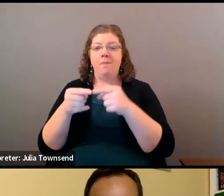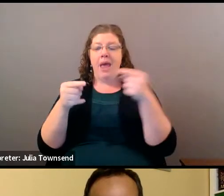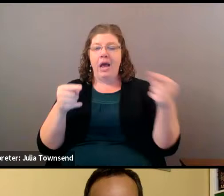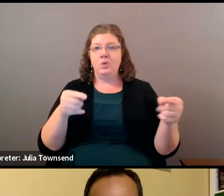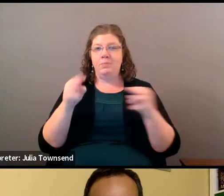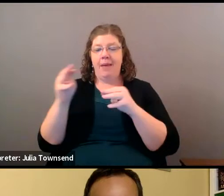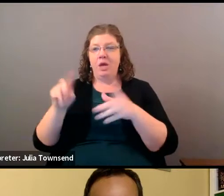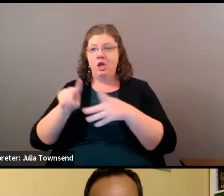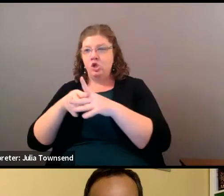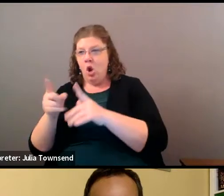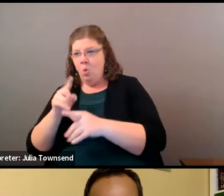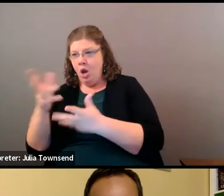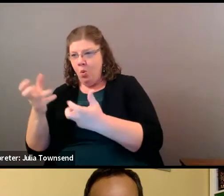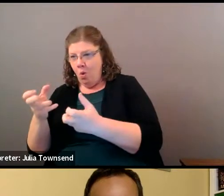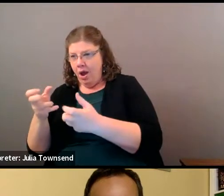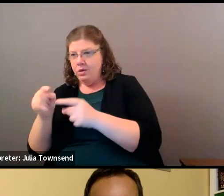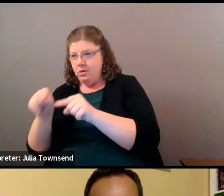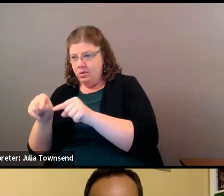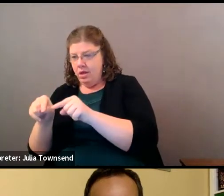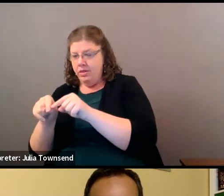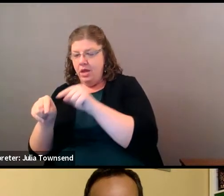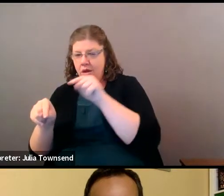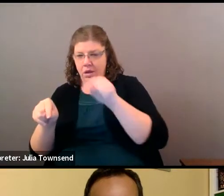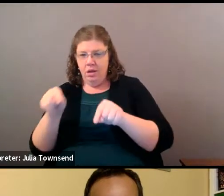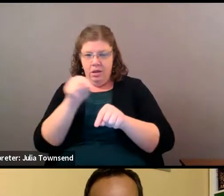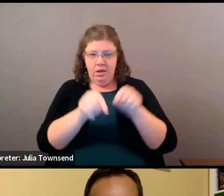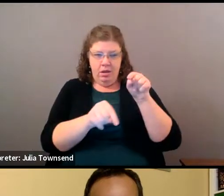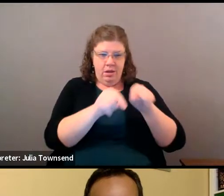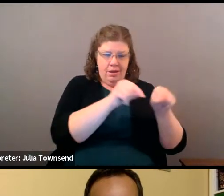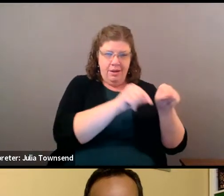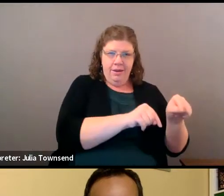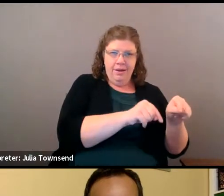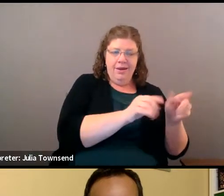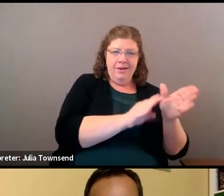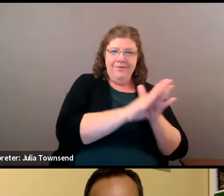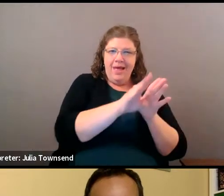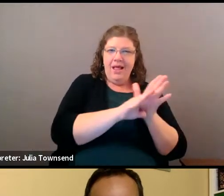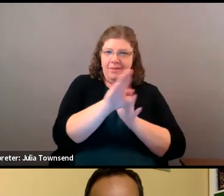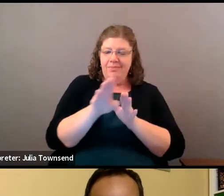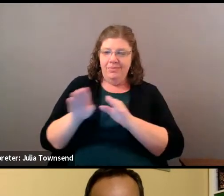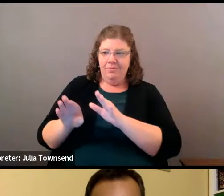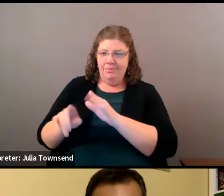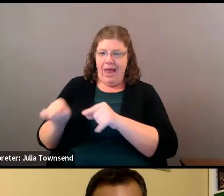want to be and design everything backwards so that you can